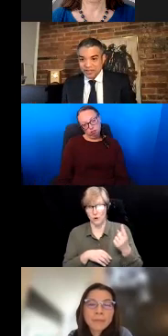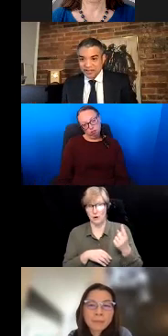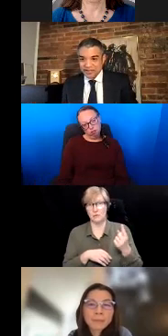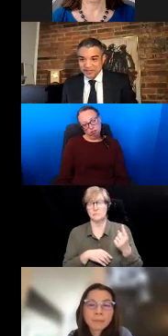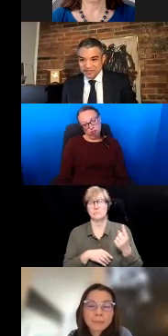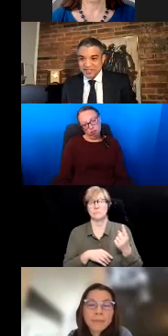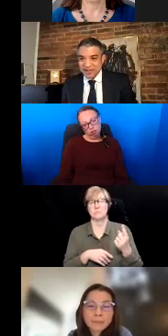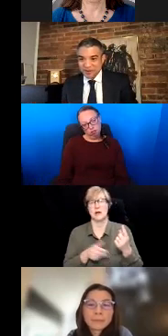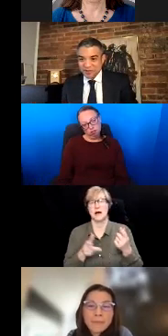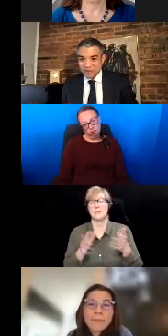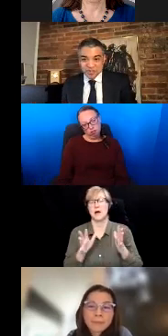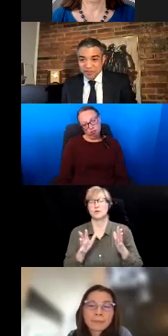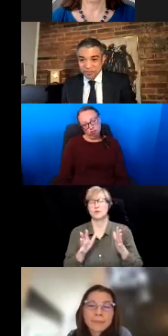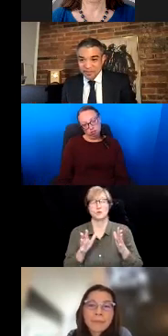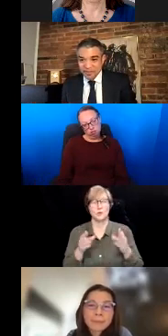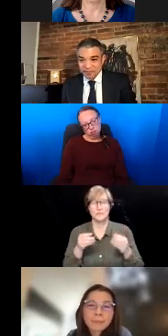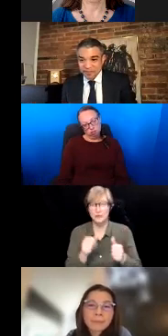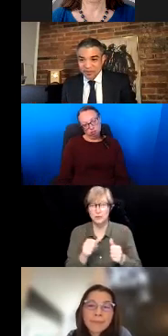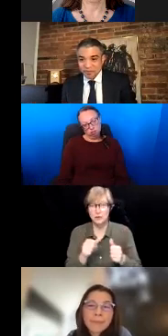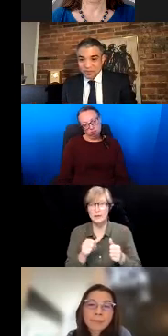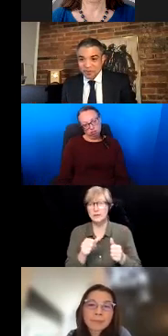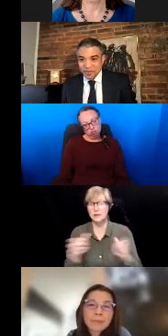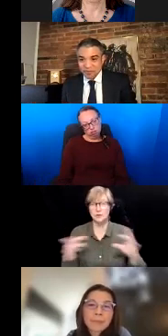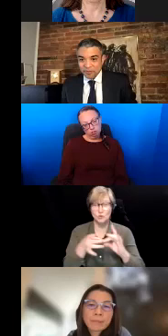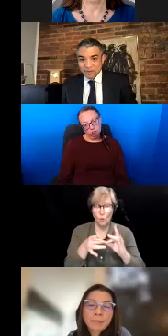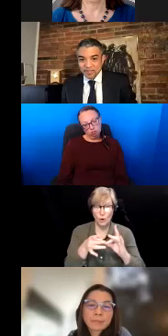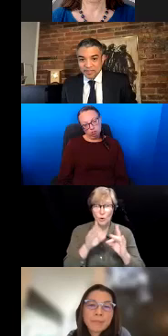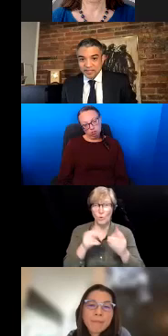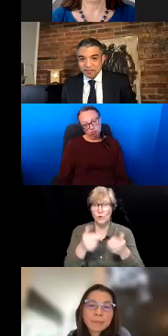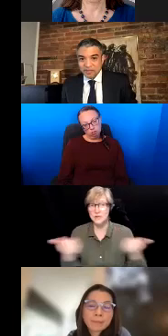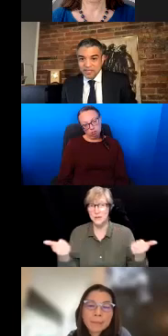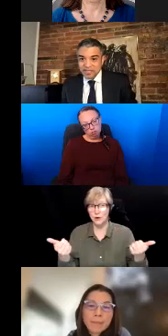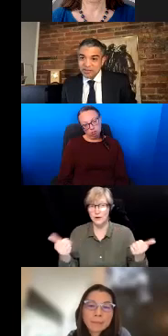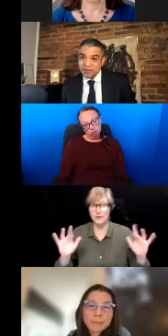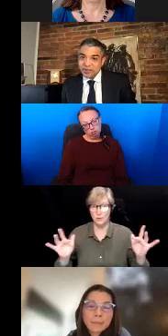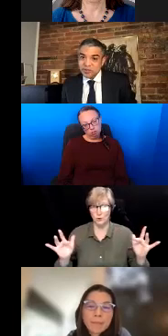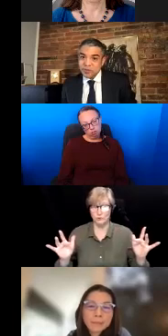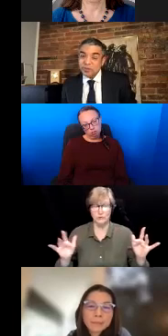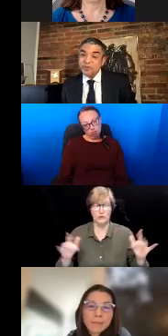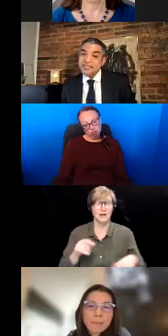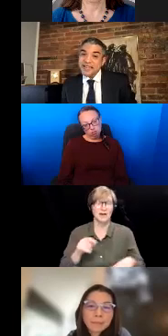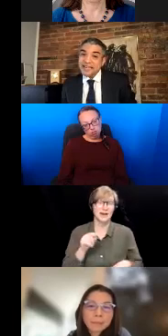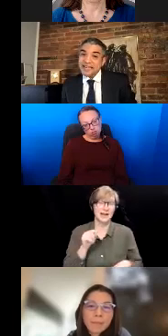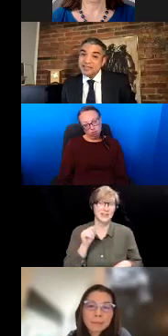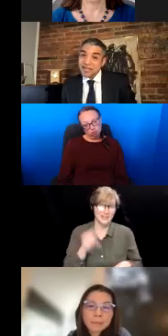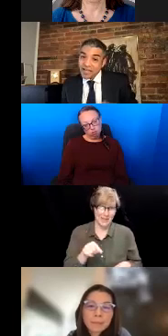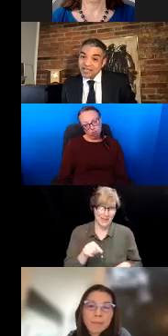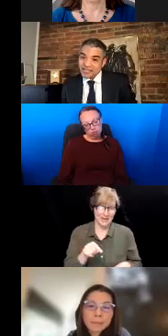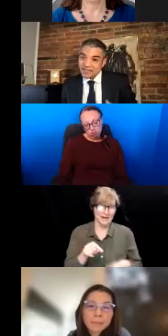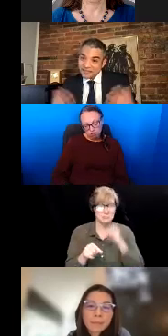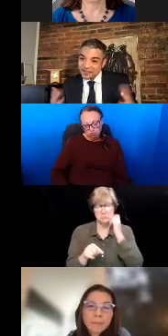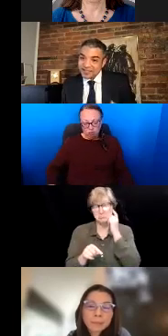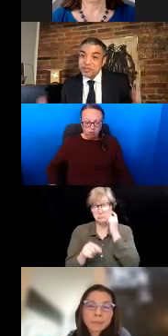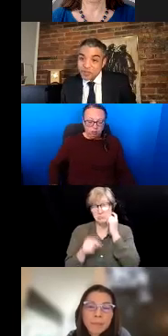join these networks or separate them would be one that would be particularly useful, or at least it had a kind of, to